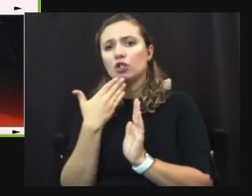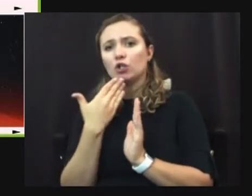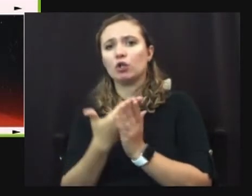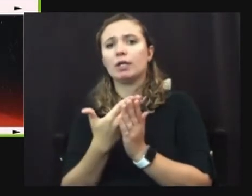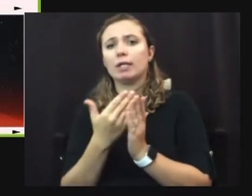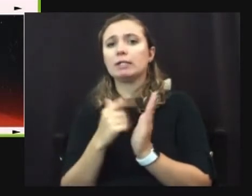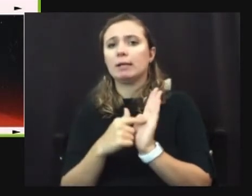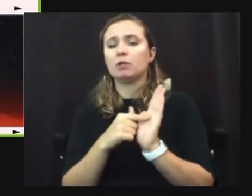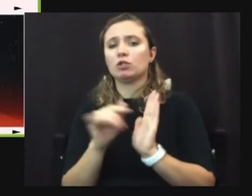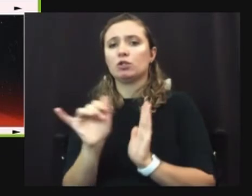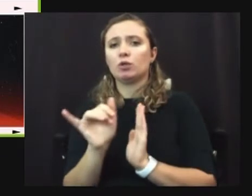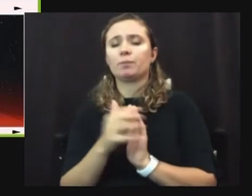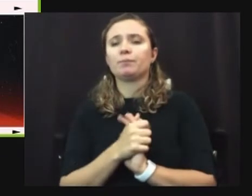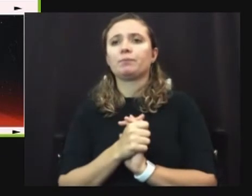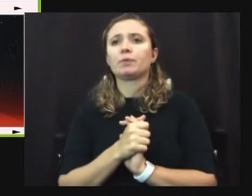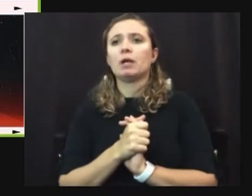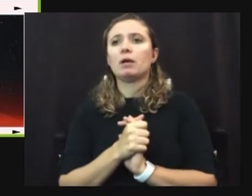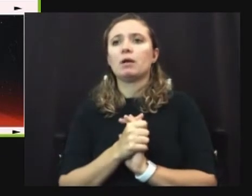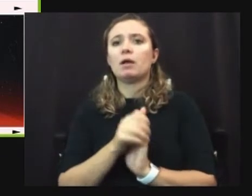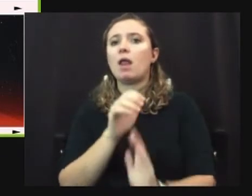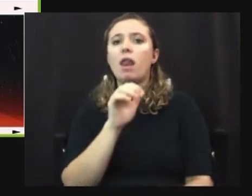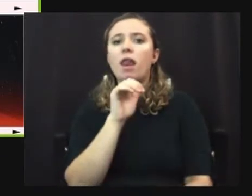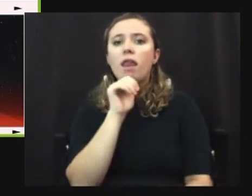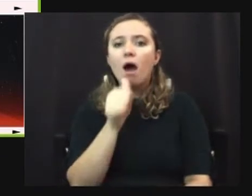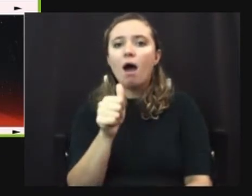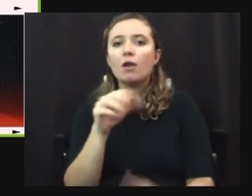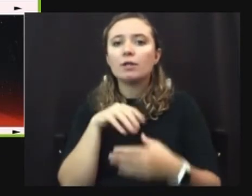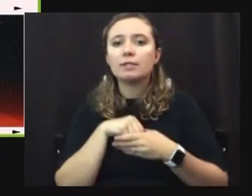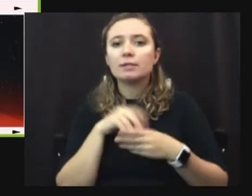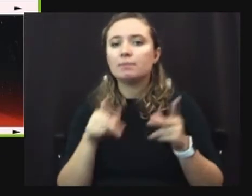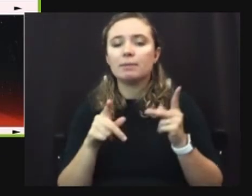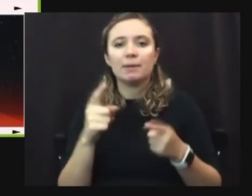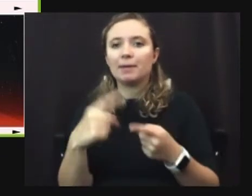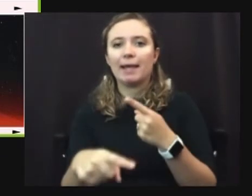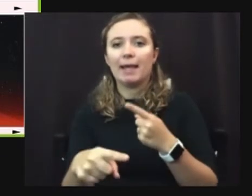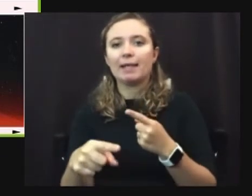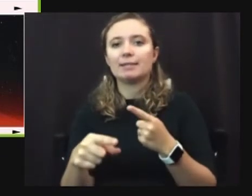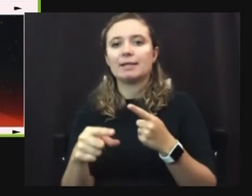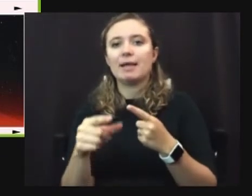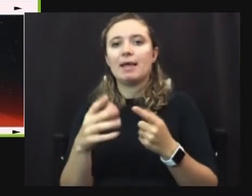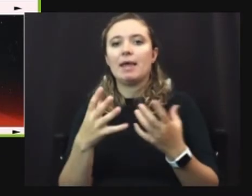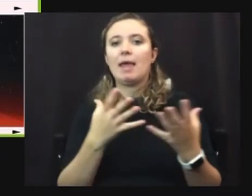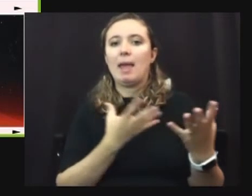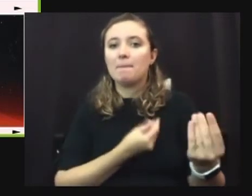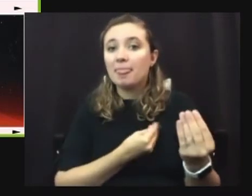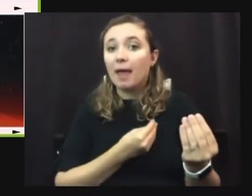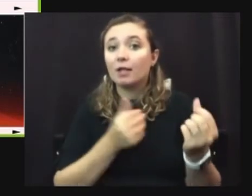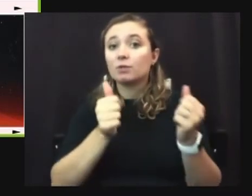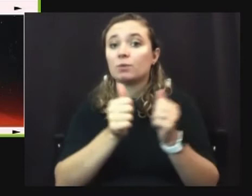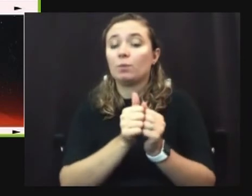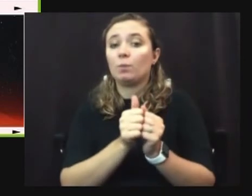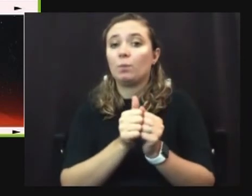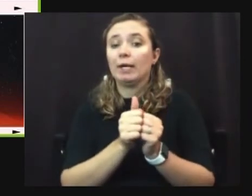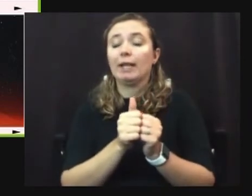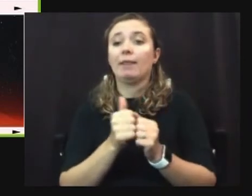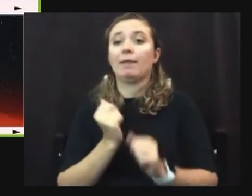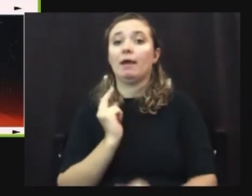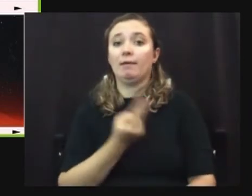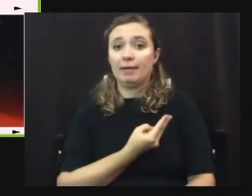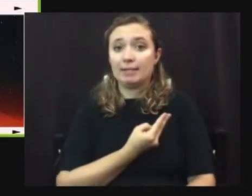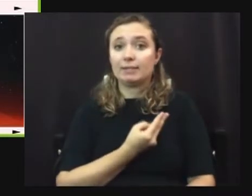non-autistic people cannot empathize with us at all. That maybe in some circumstances